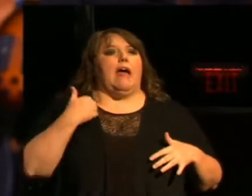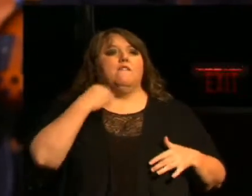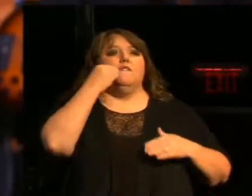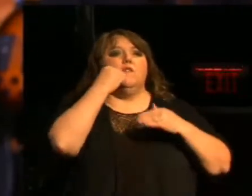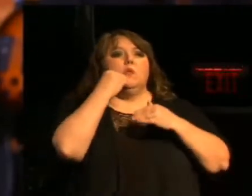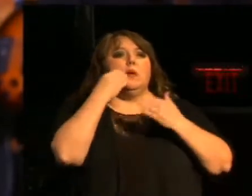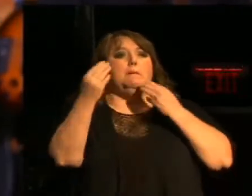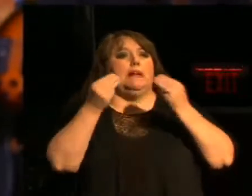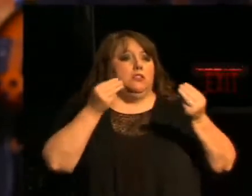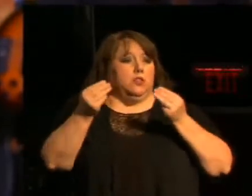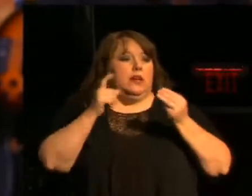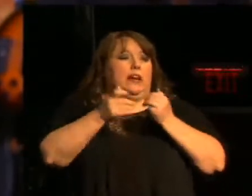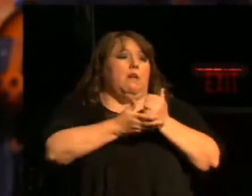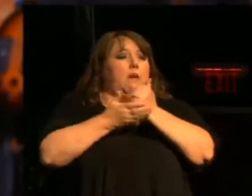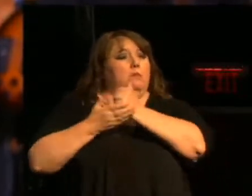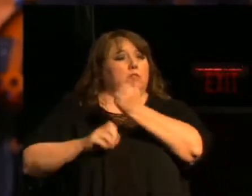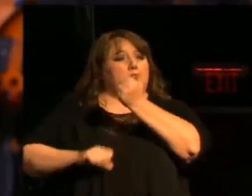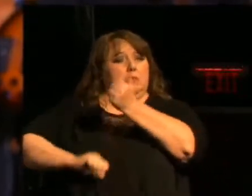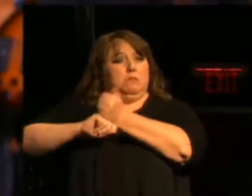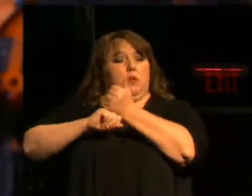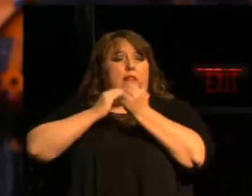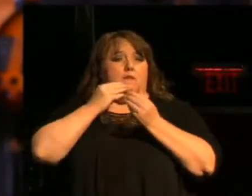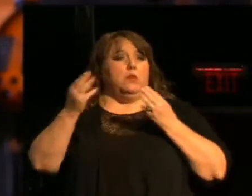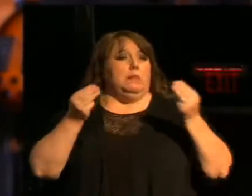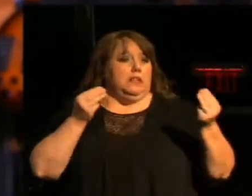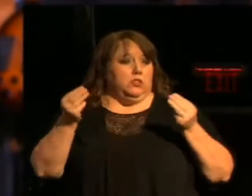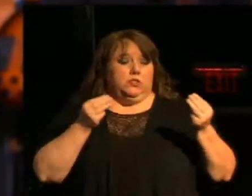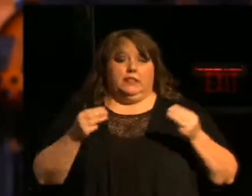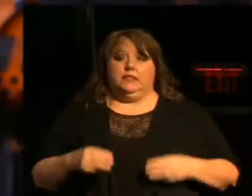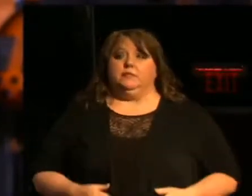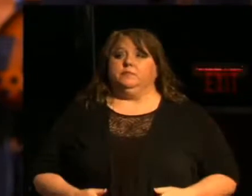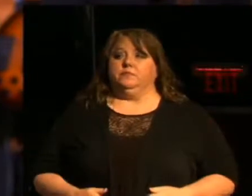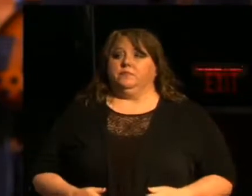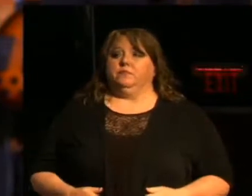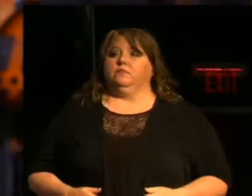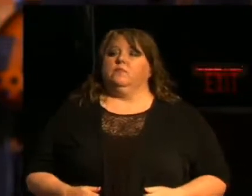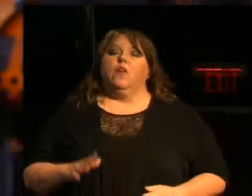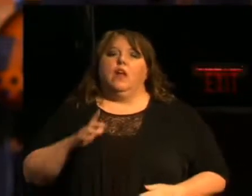constant friend is He.